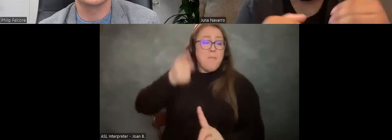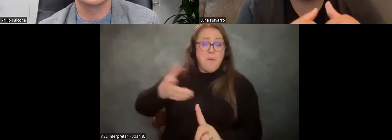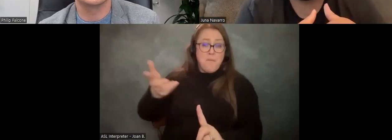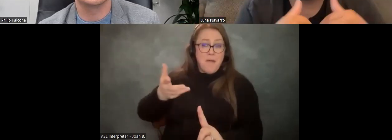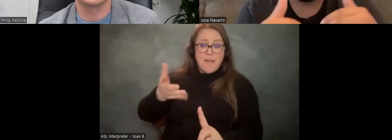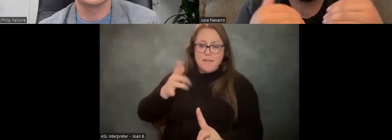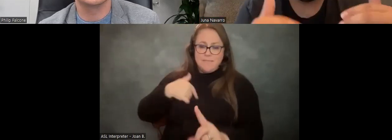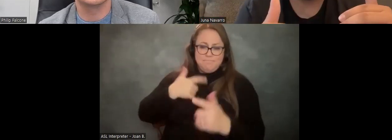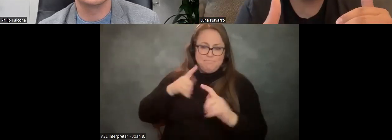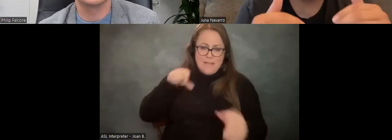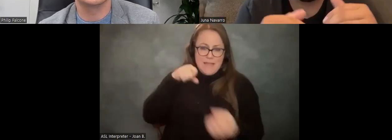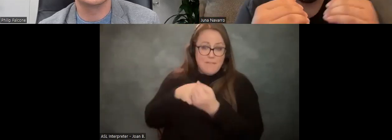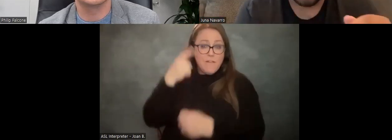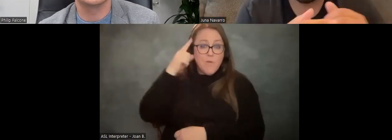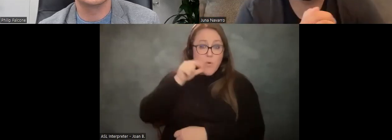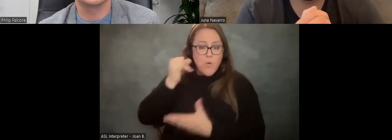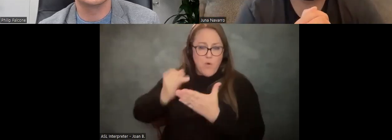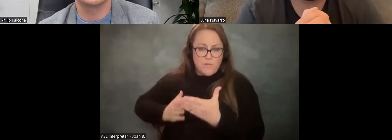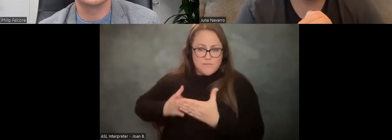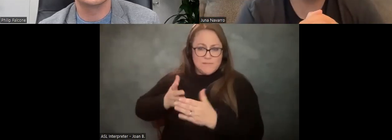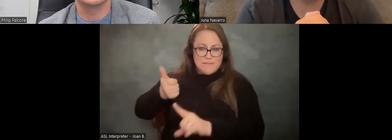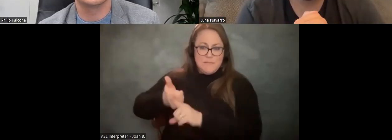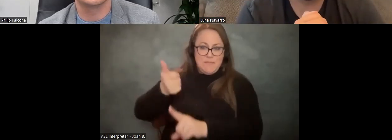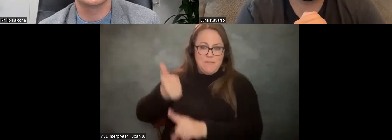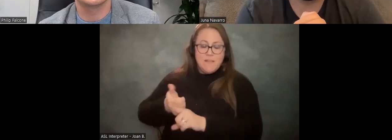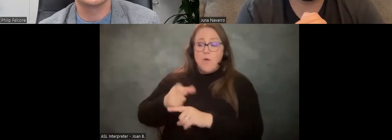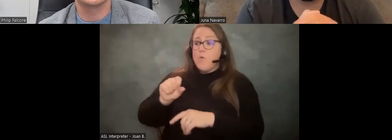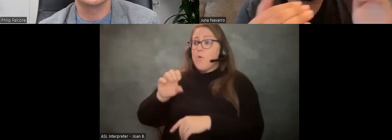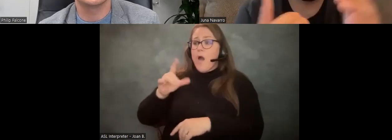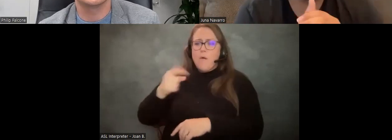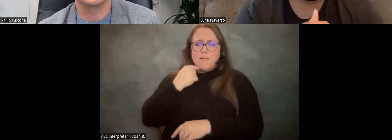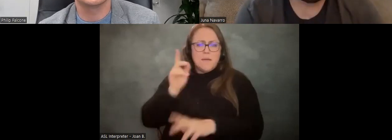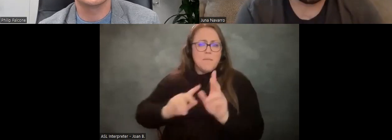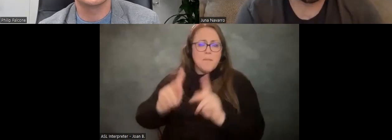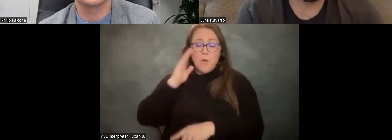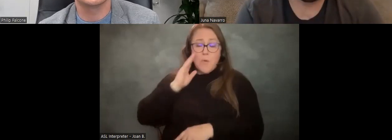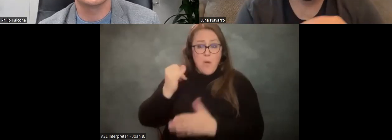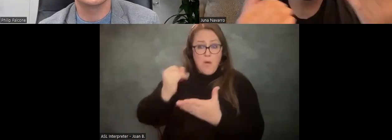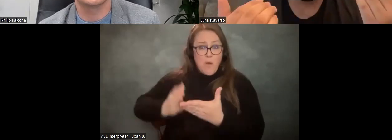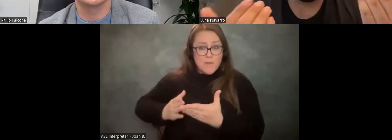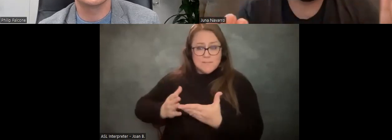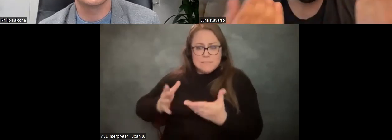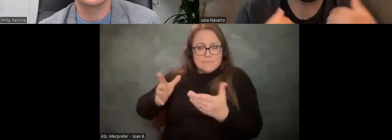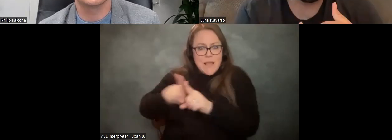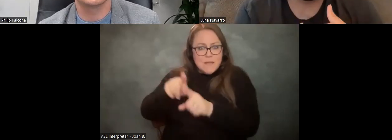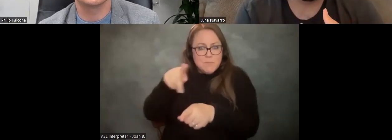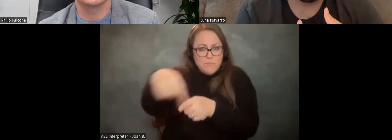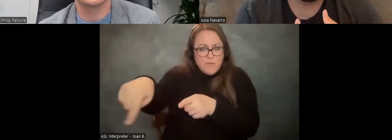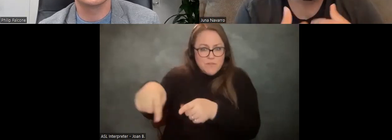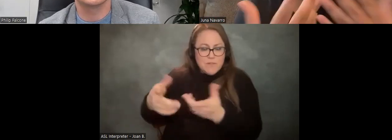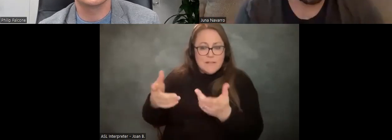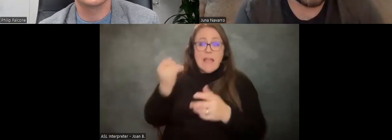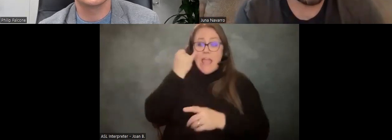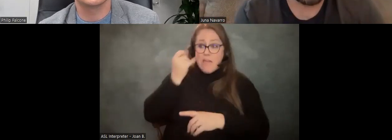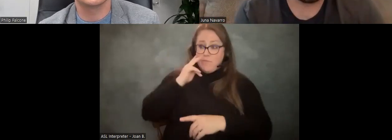big advocate for artists themselves. So I always let people know, hey, artists can be a professional. If we see our work as